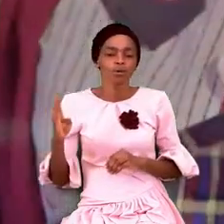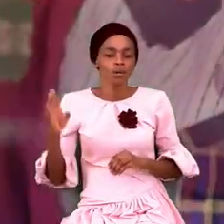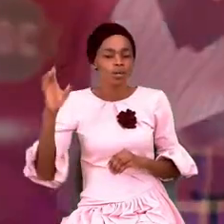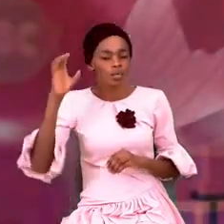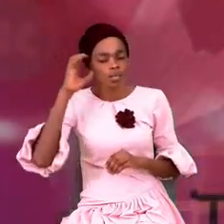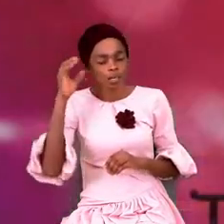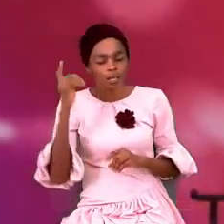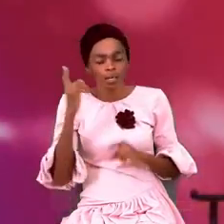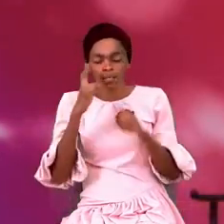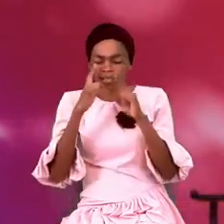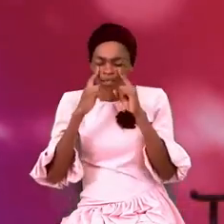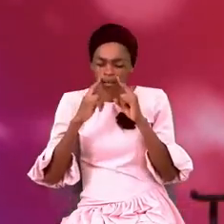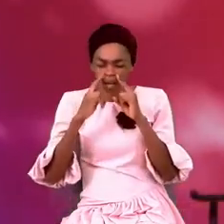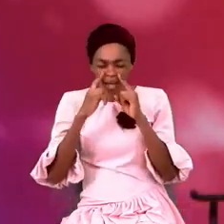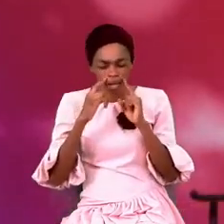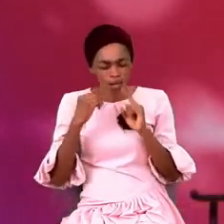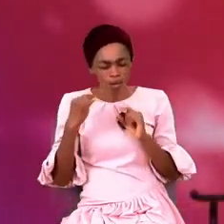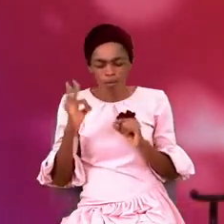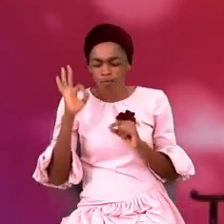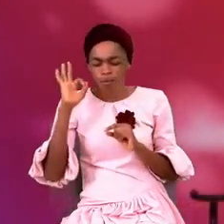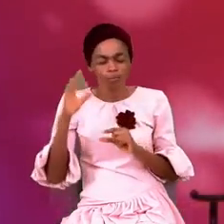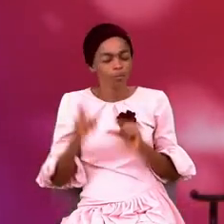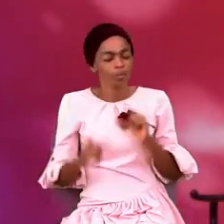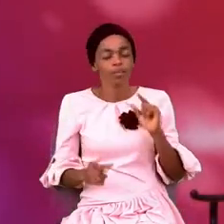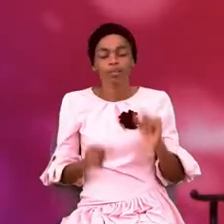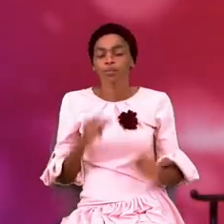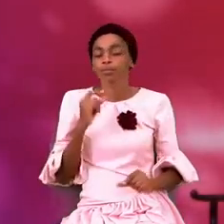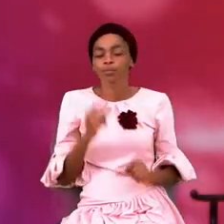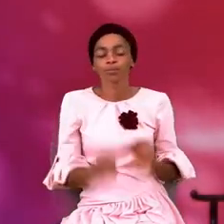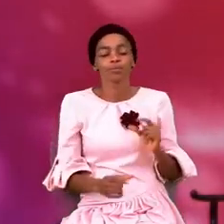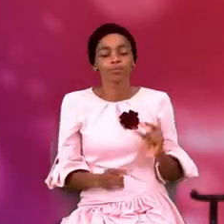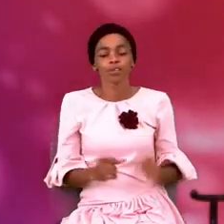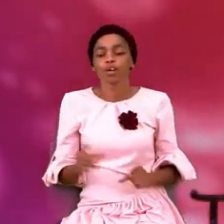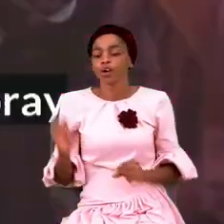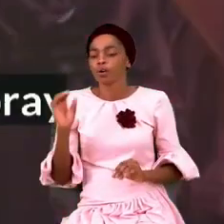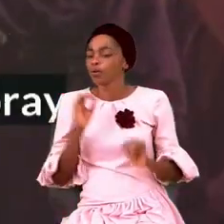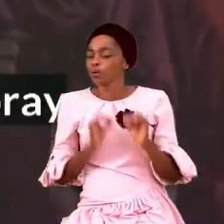Oh God, as we call out your name.